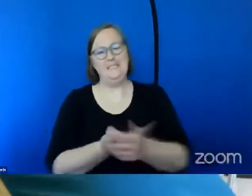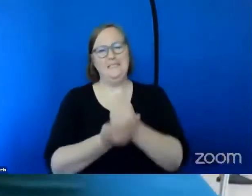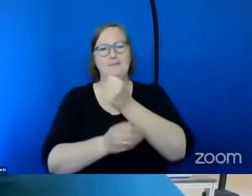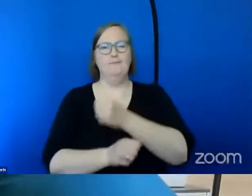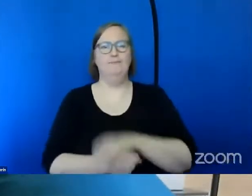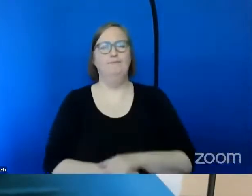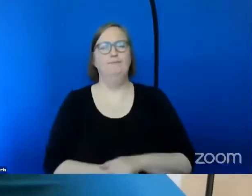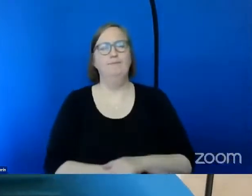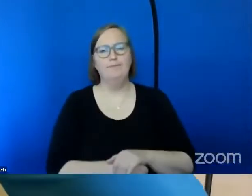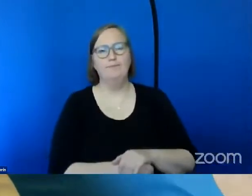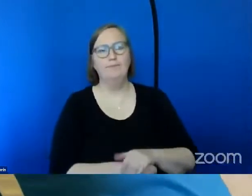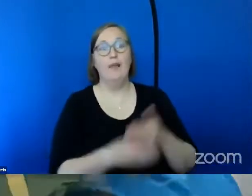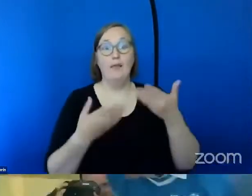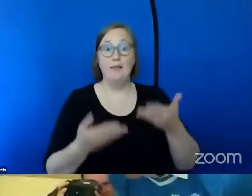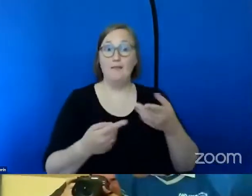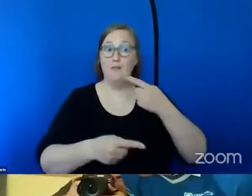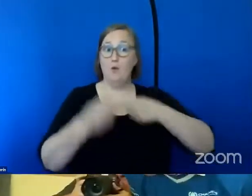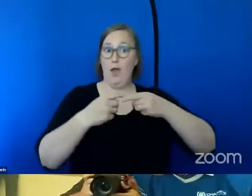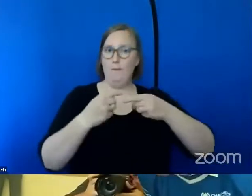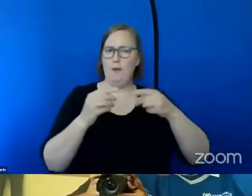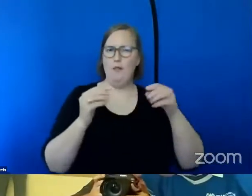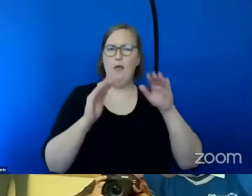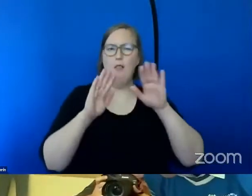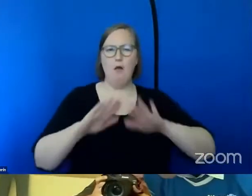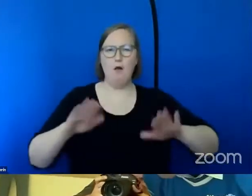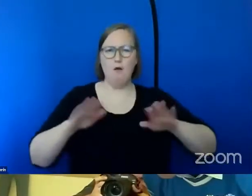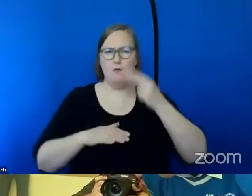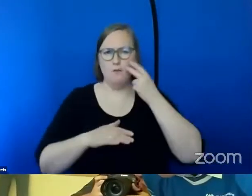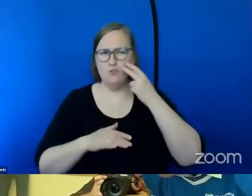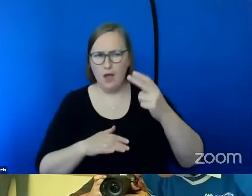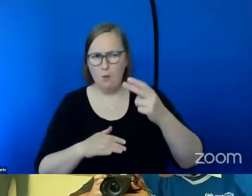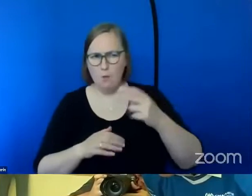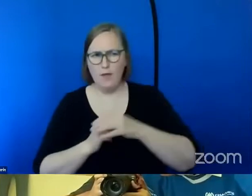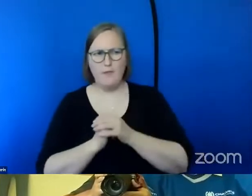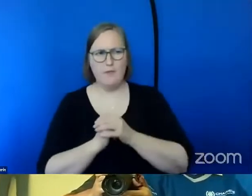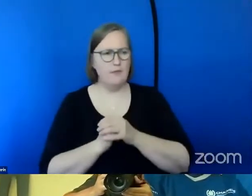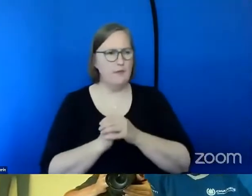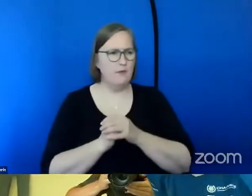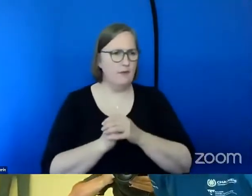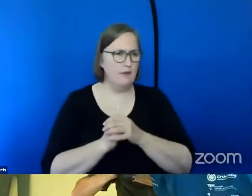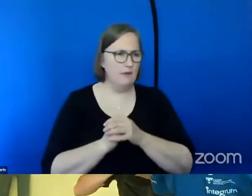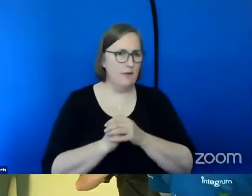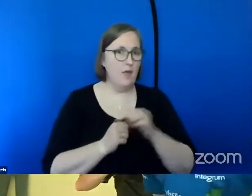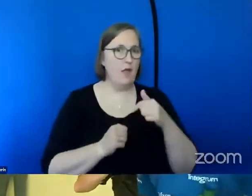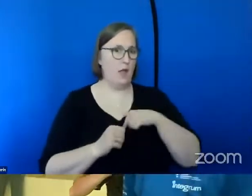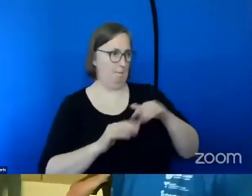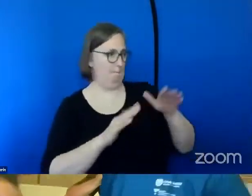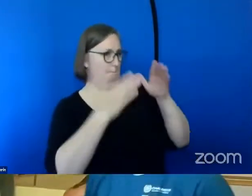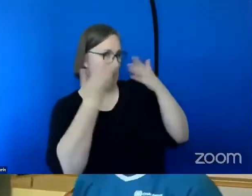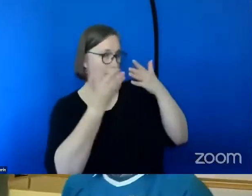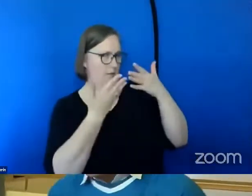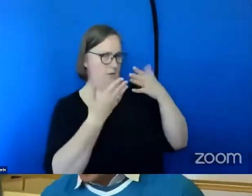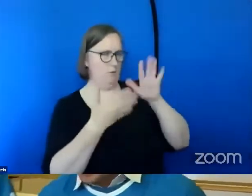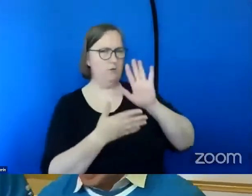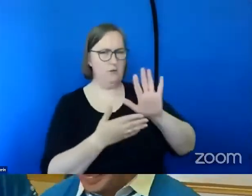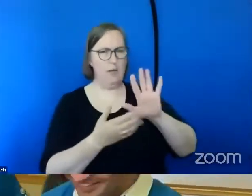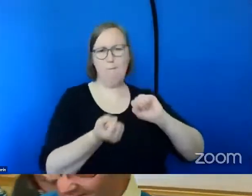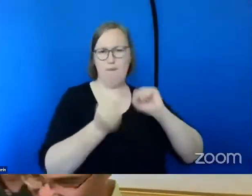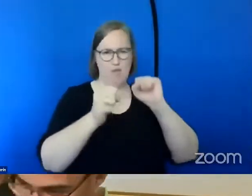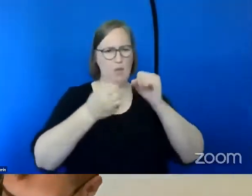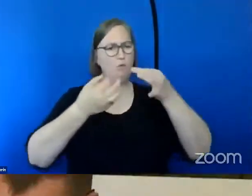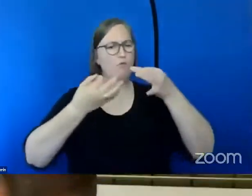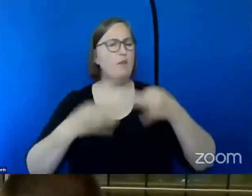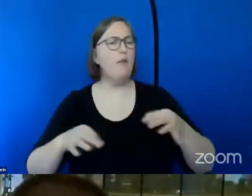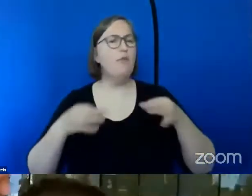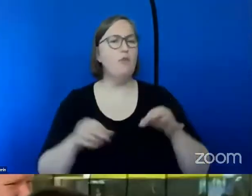moves around these objects, grabs them, let them go, but now we see that there was too much force on the grip,